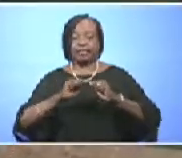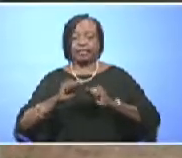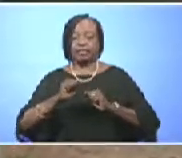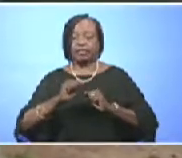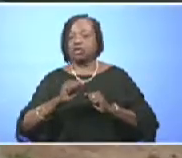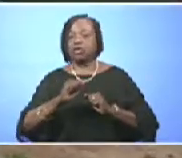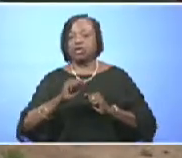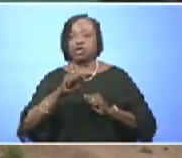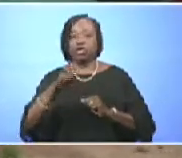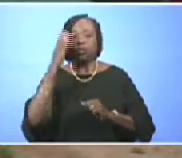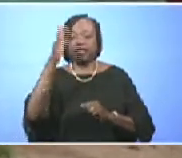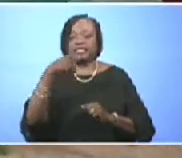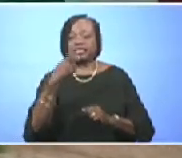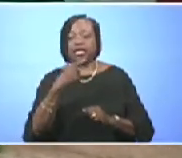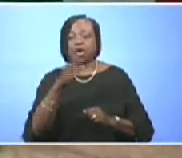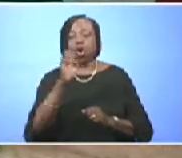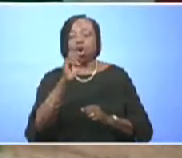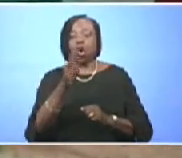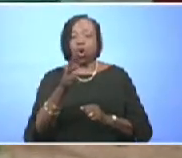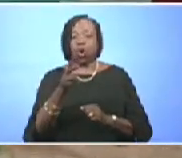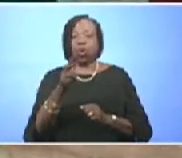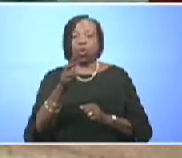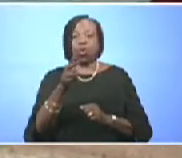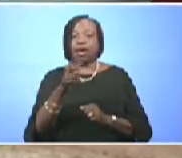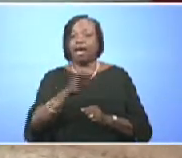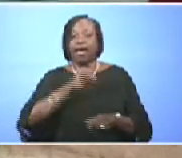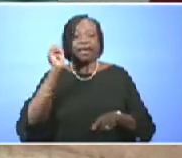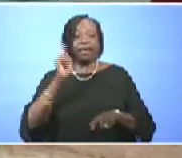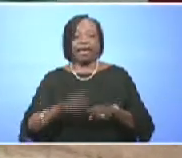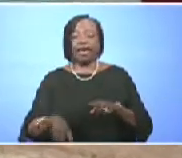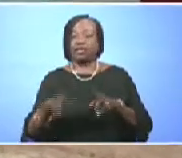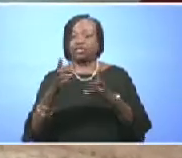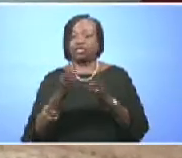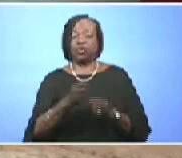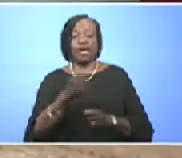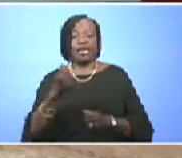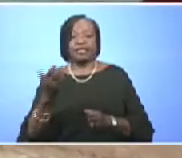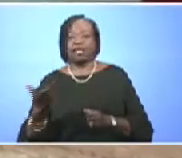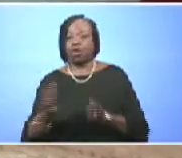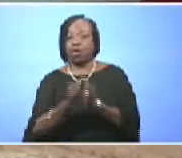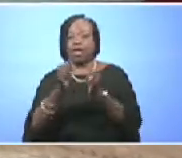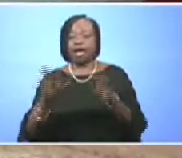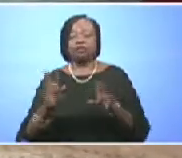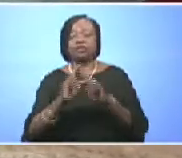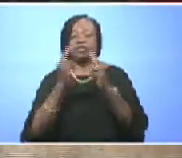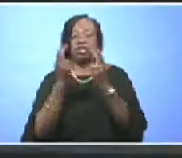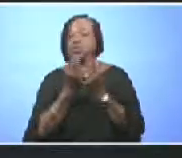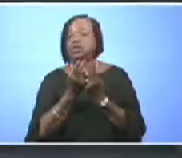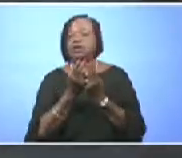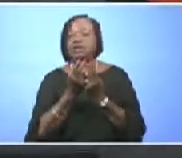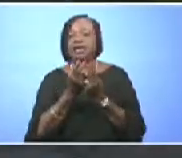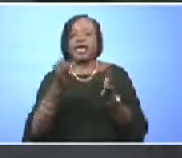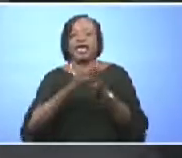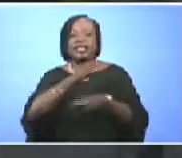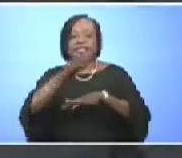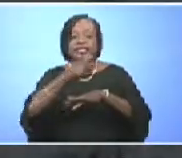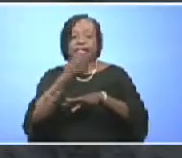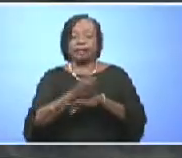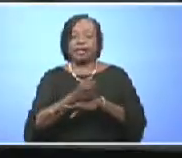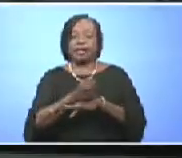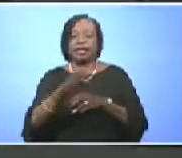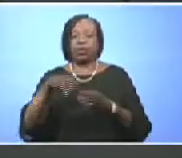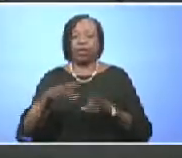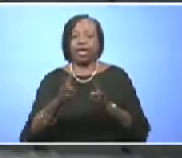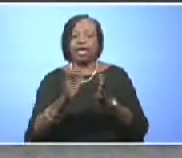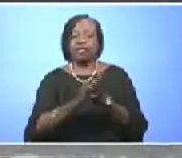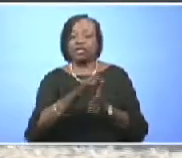you're going to say, oh, geez, I can't do anything without ERCA. The Act is set up in such a way that you are going